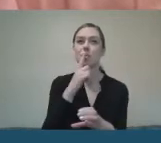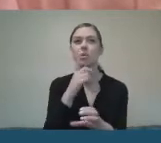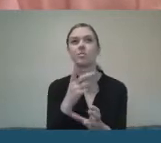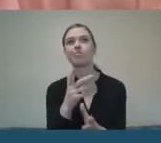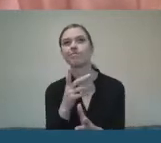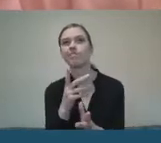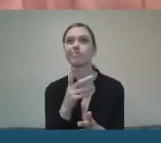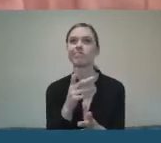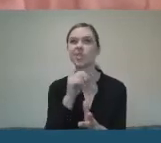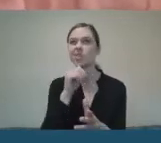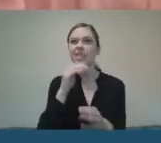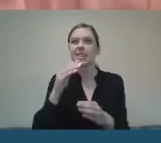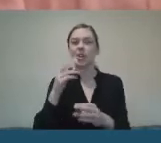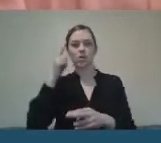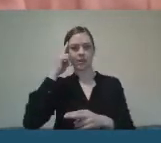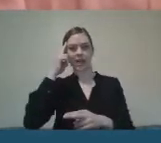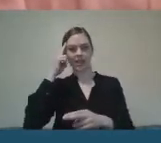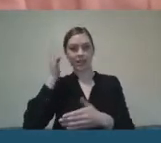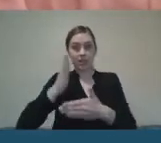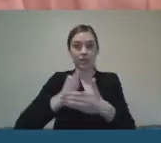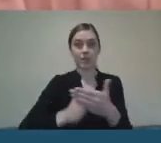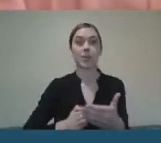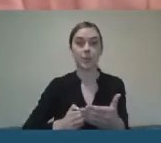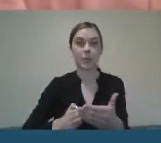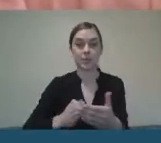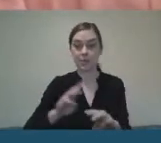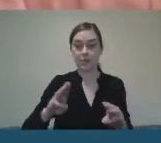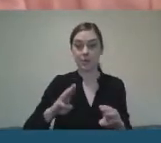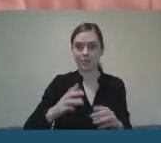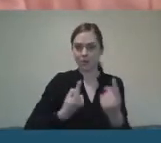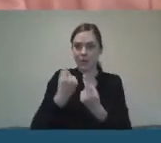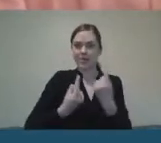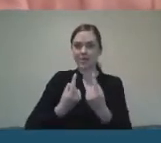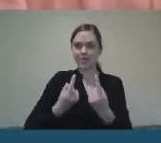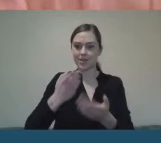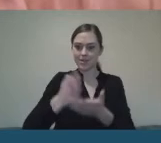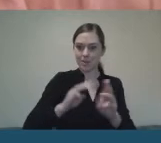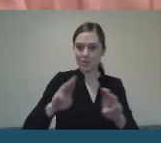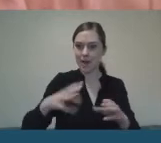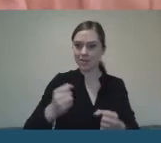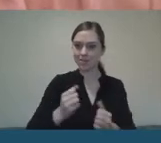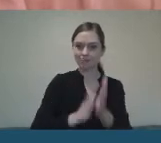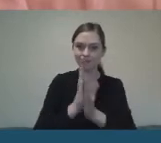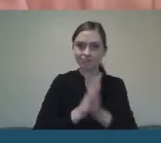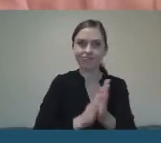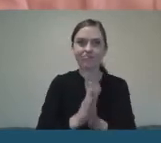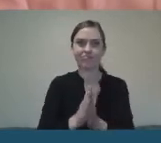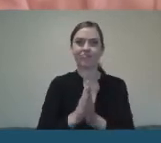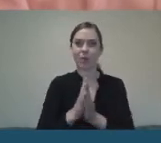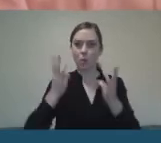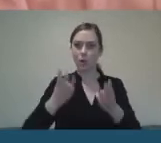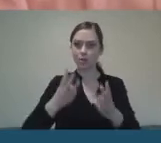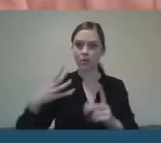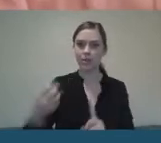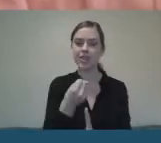to understand that maybe some of us could have had a competitive edge. Maybe some of us had a drive and a desire to succeed. And I think, you know, hearing